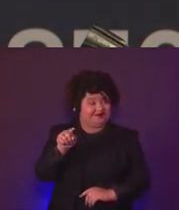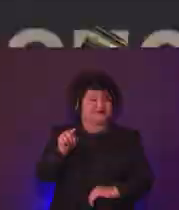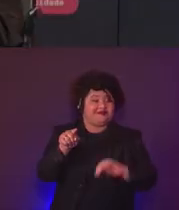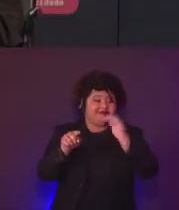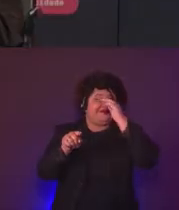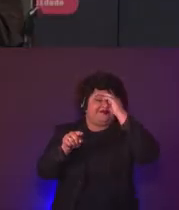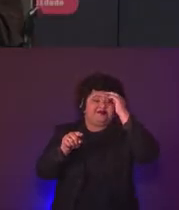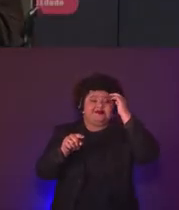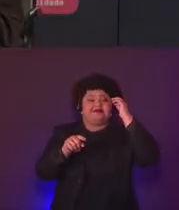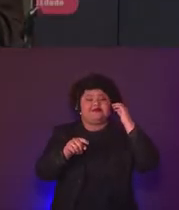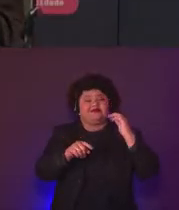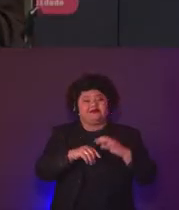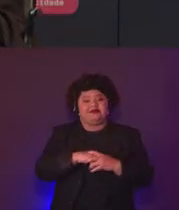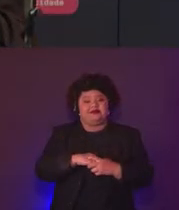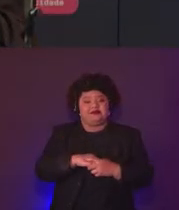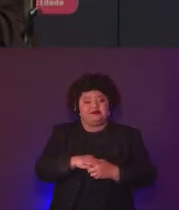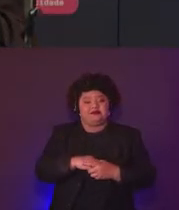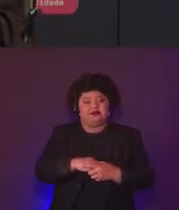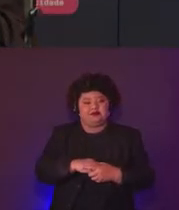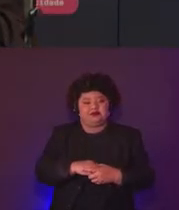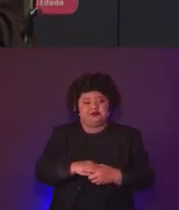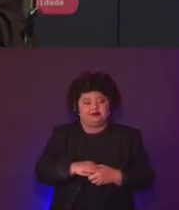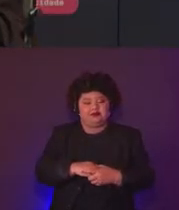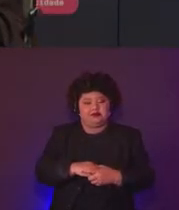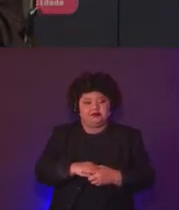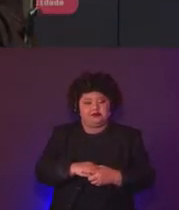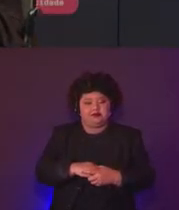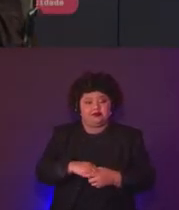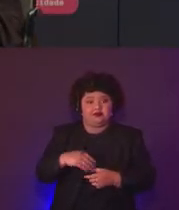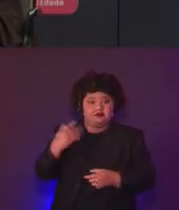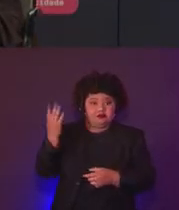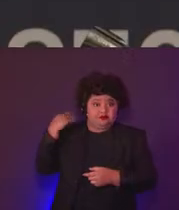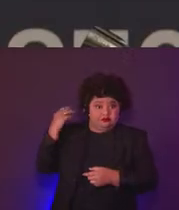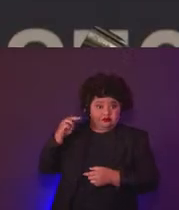okay. When we moved from Miami to Chapel Hill,